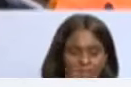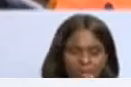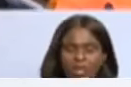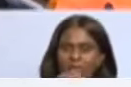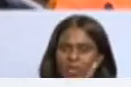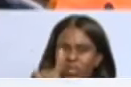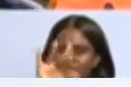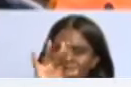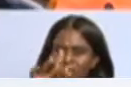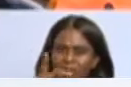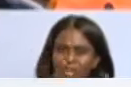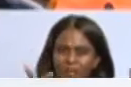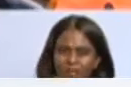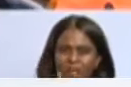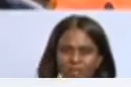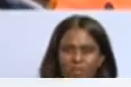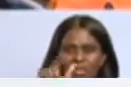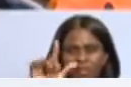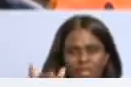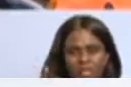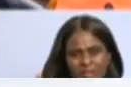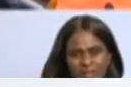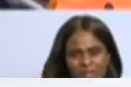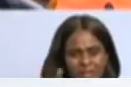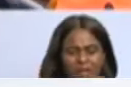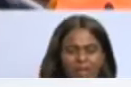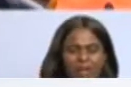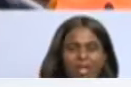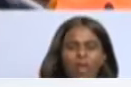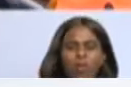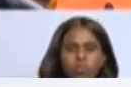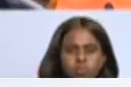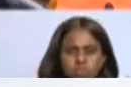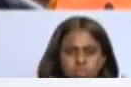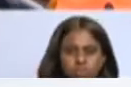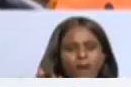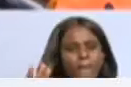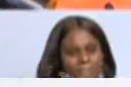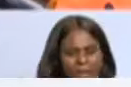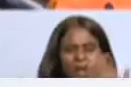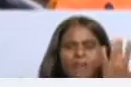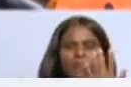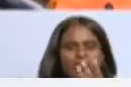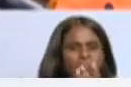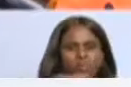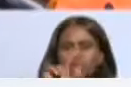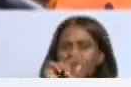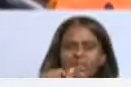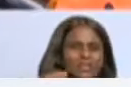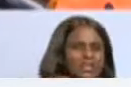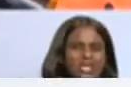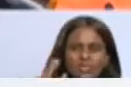Shaft and the Luansha community spring back to life after more than 20 years of dormancy.